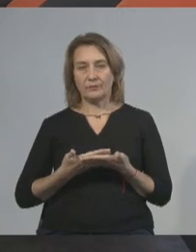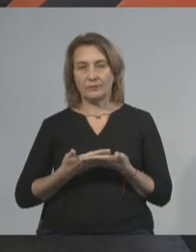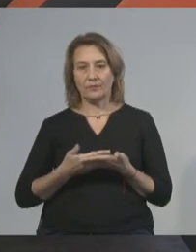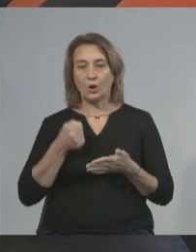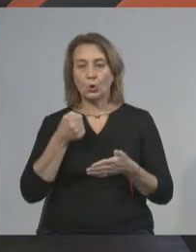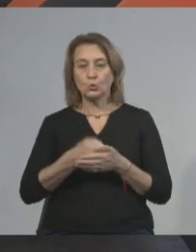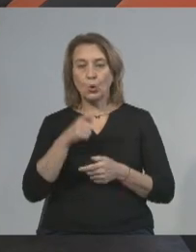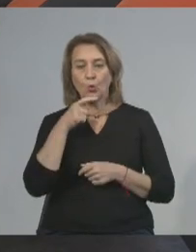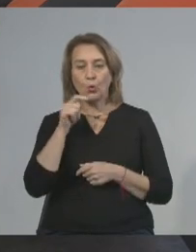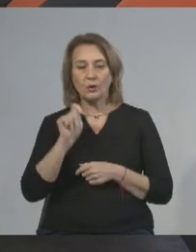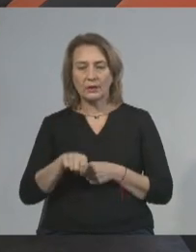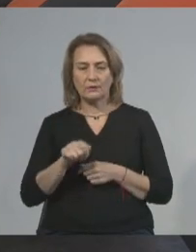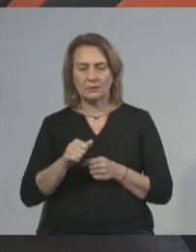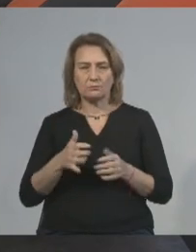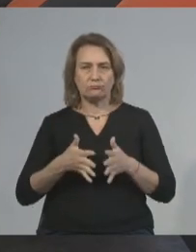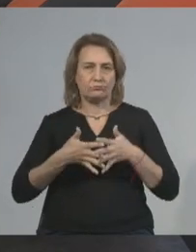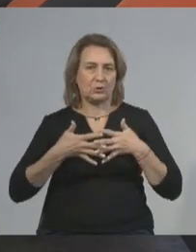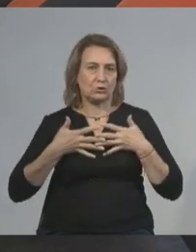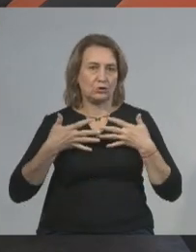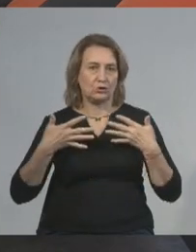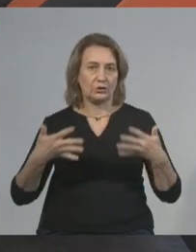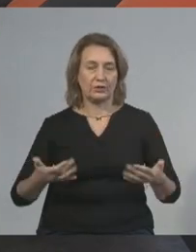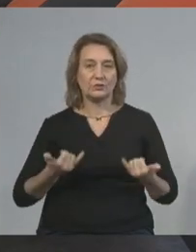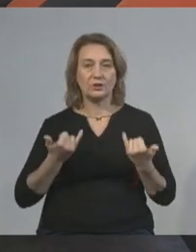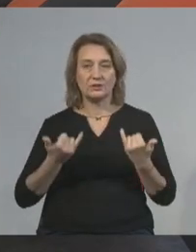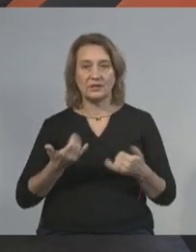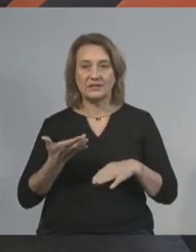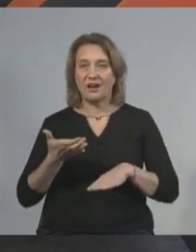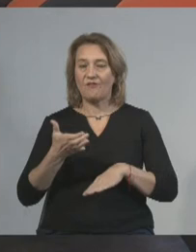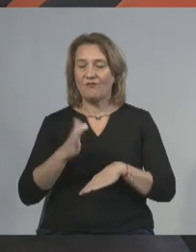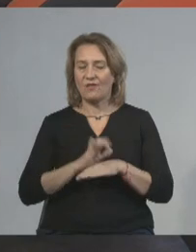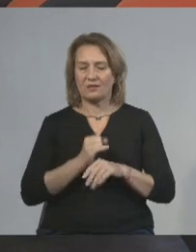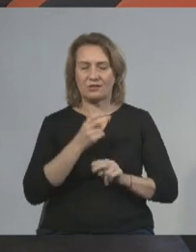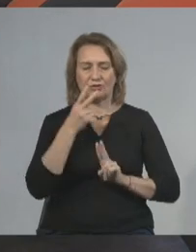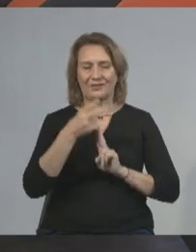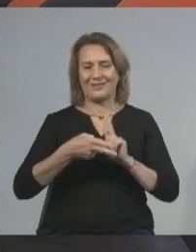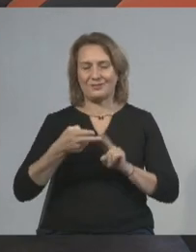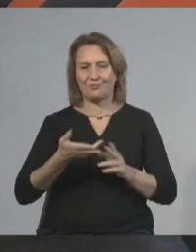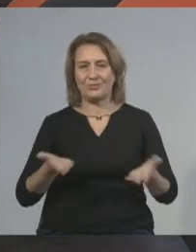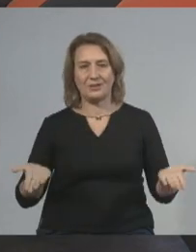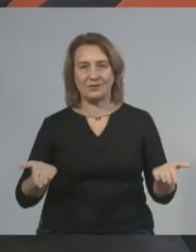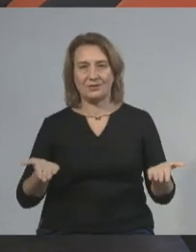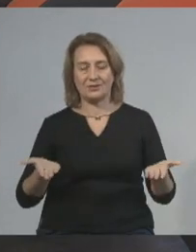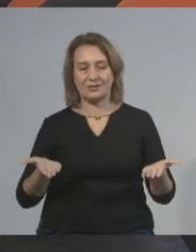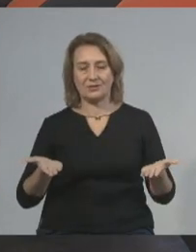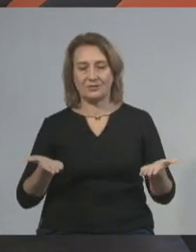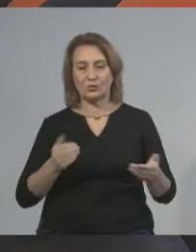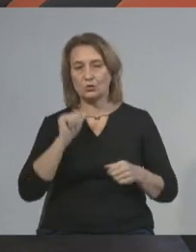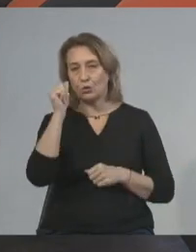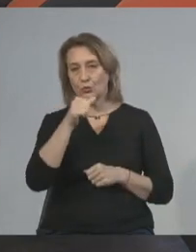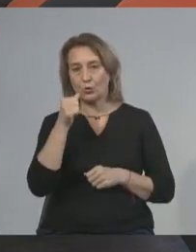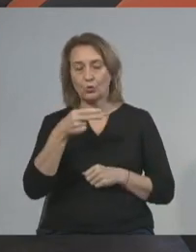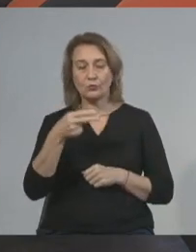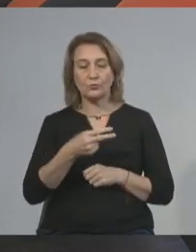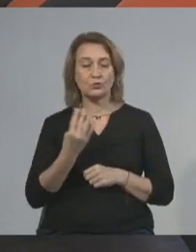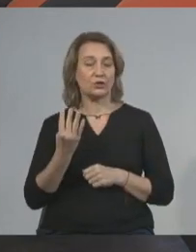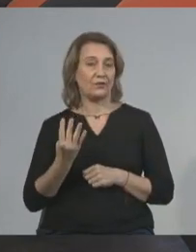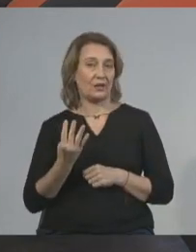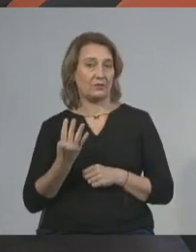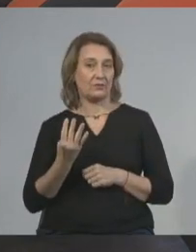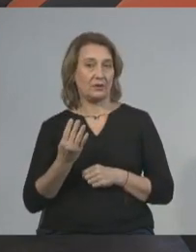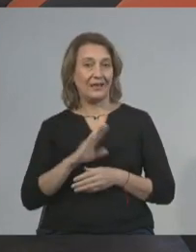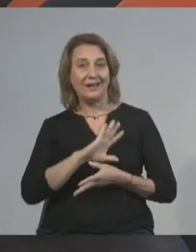as for the narratives about ukraine which has spread right now i would say that they haven't changed since 2014.